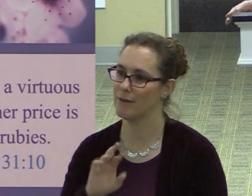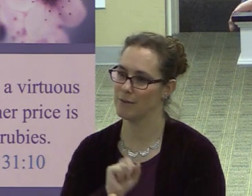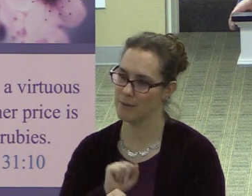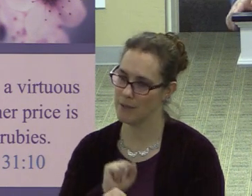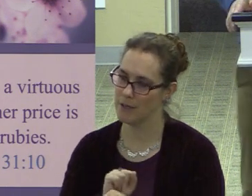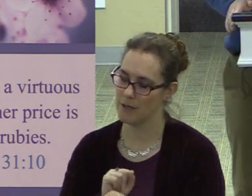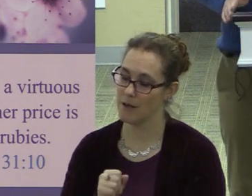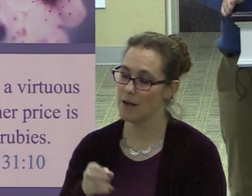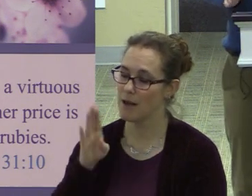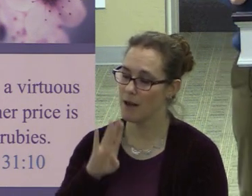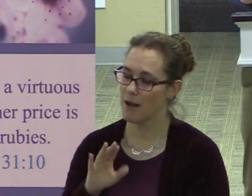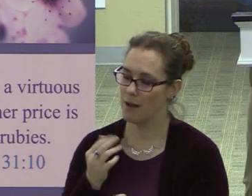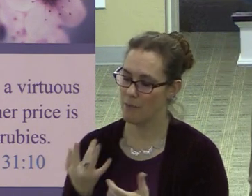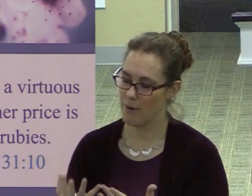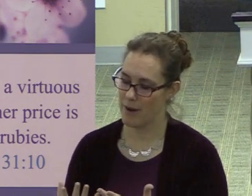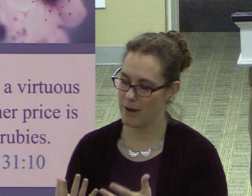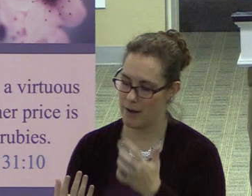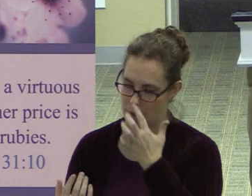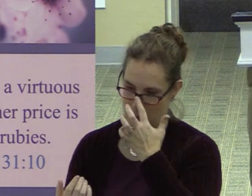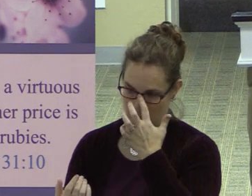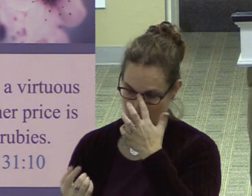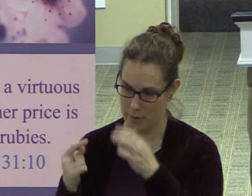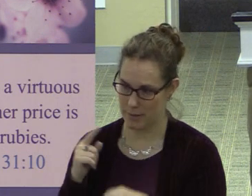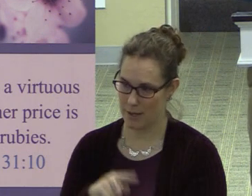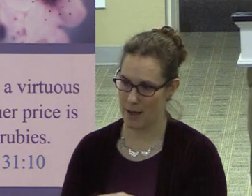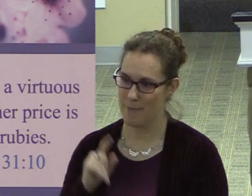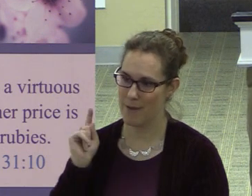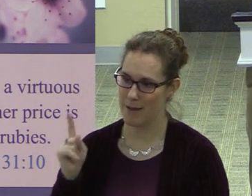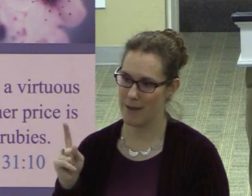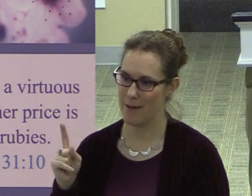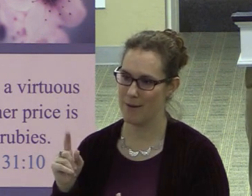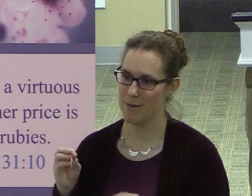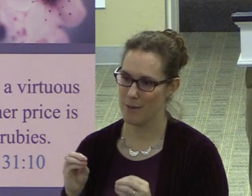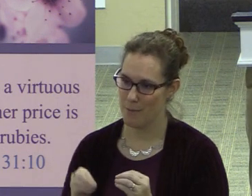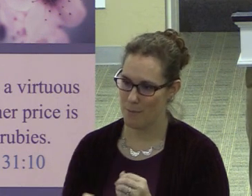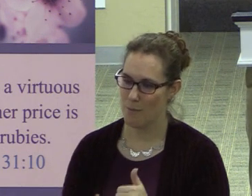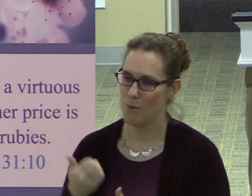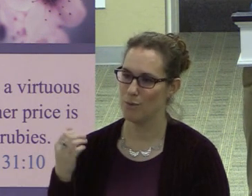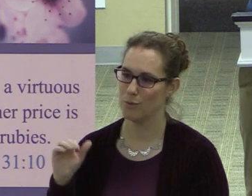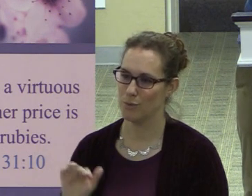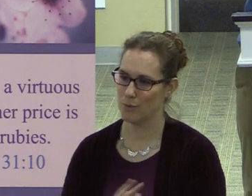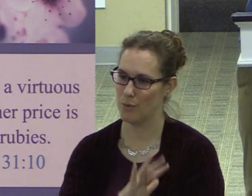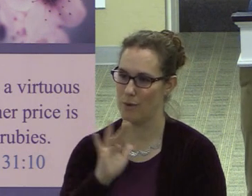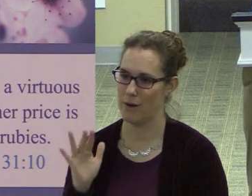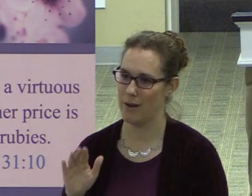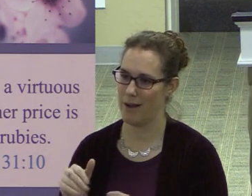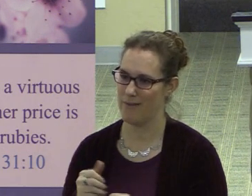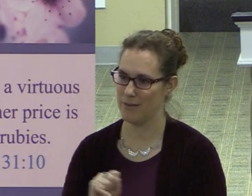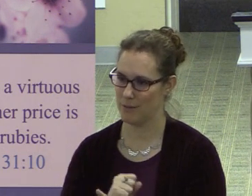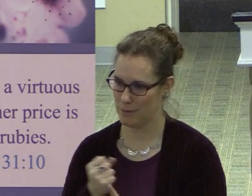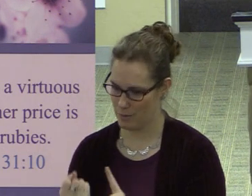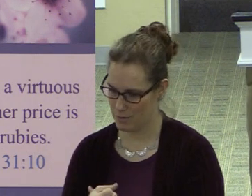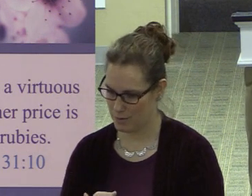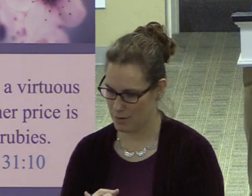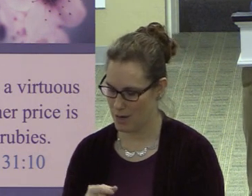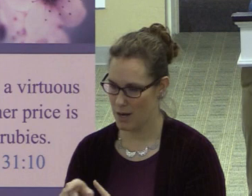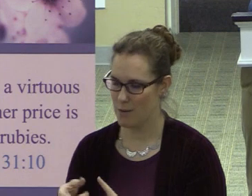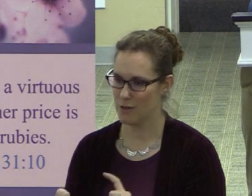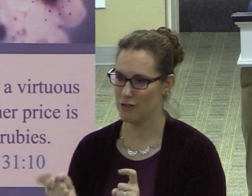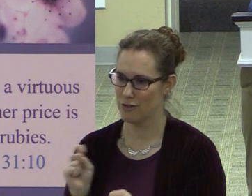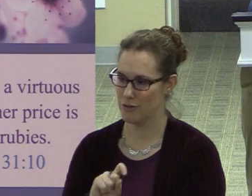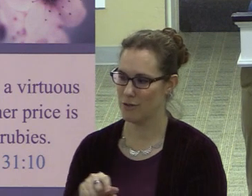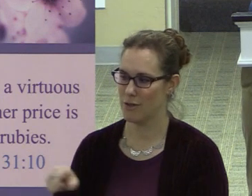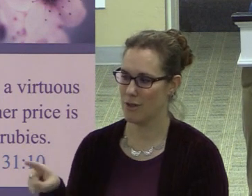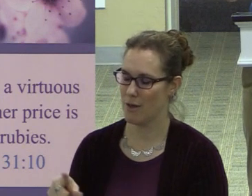God waited till the time when he would get the most glory out of the situation and it would change them the